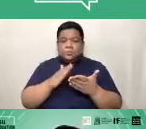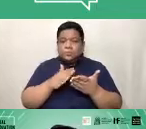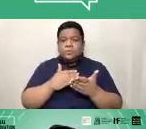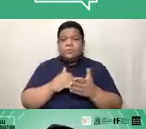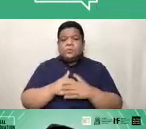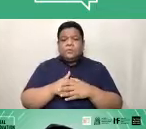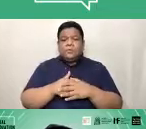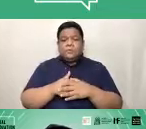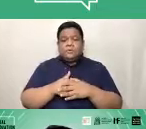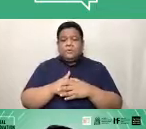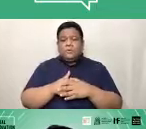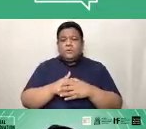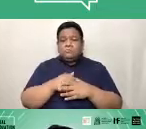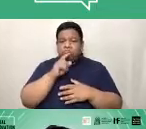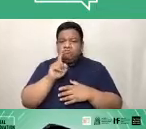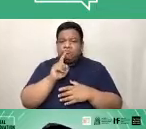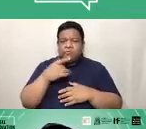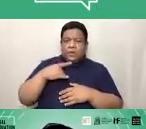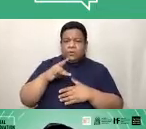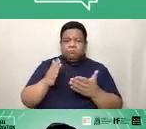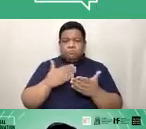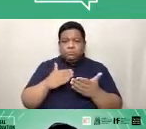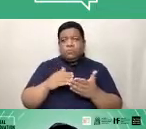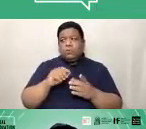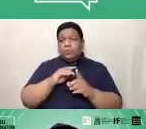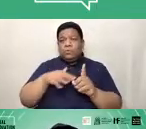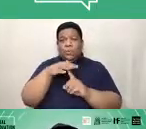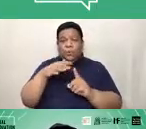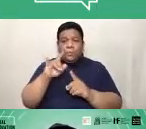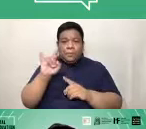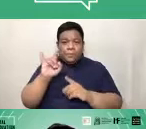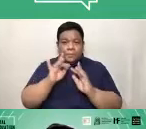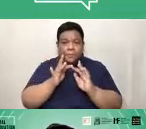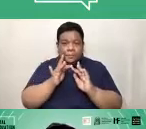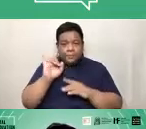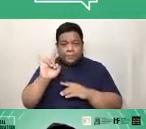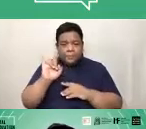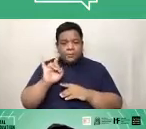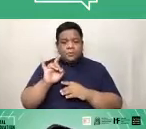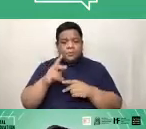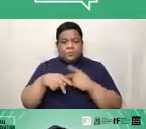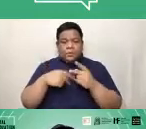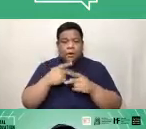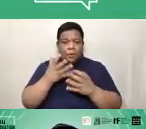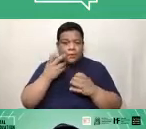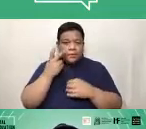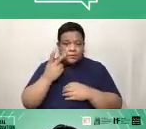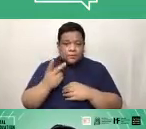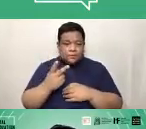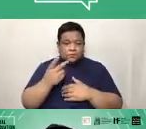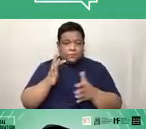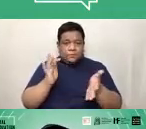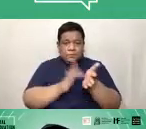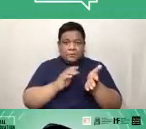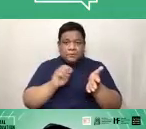listen to. For example, social media, how it determines what kind of content you want to see. Have you ever clicked on an ad and